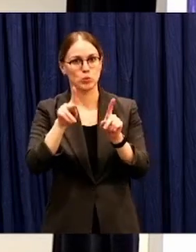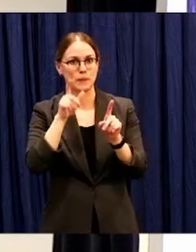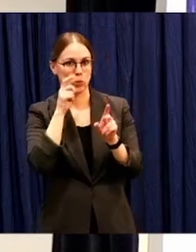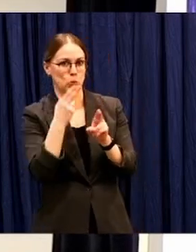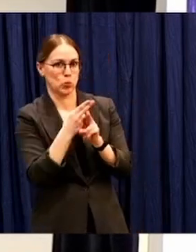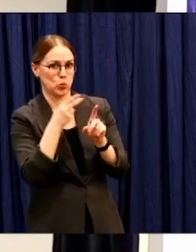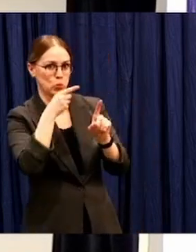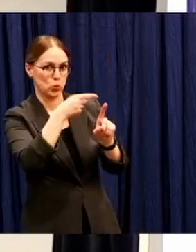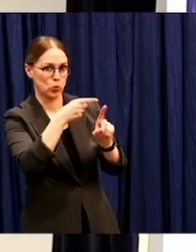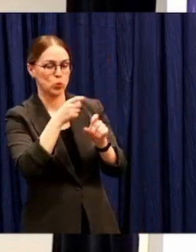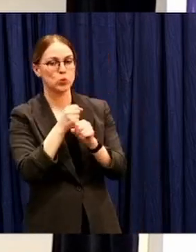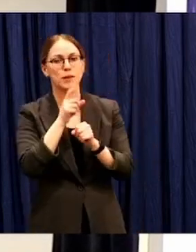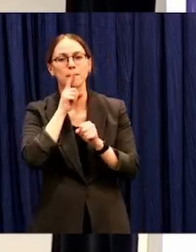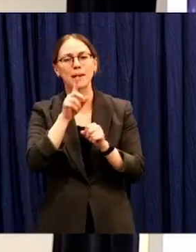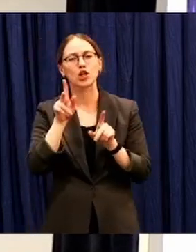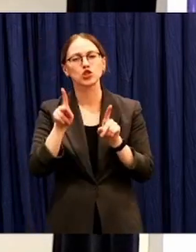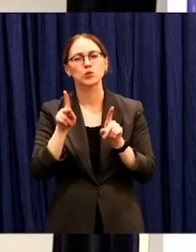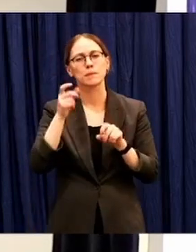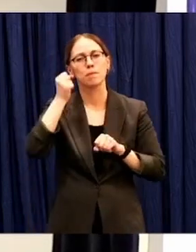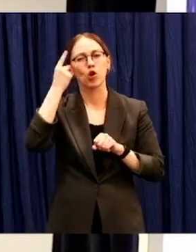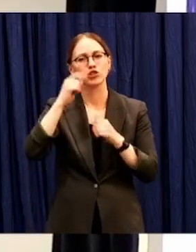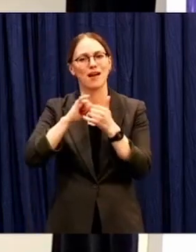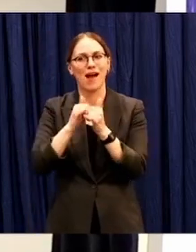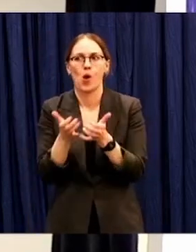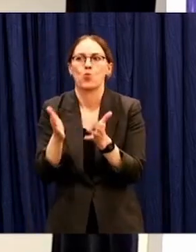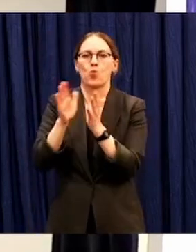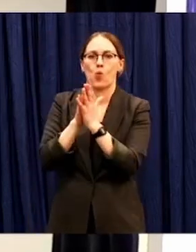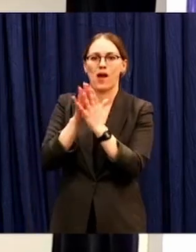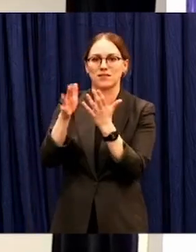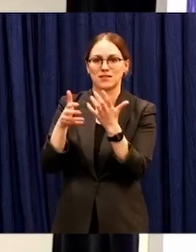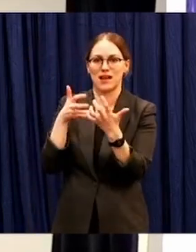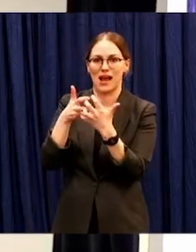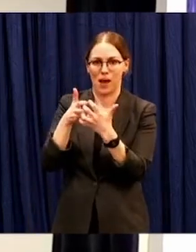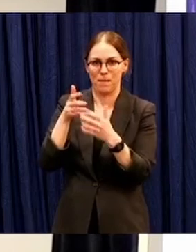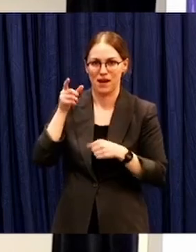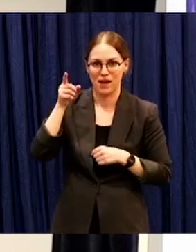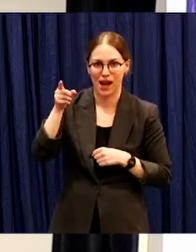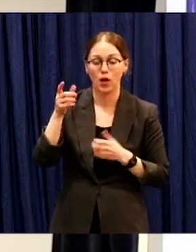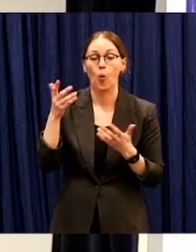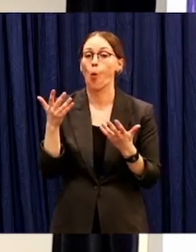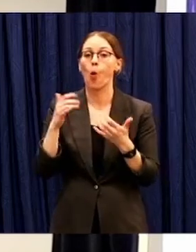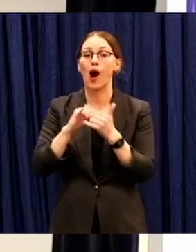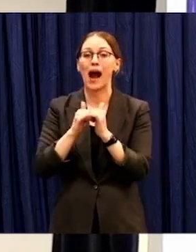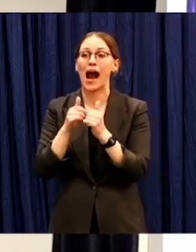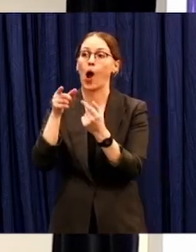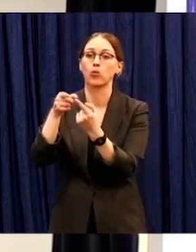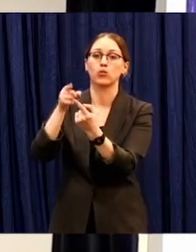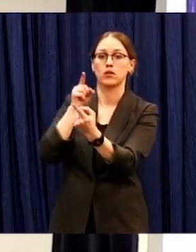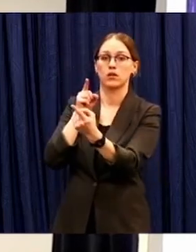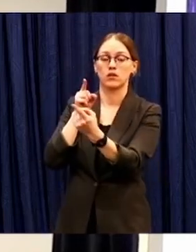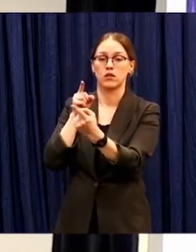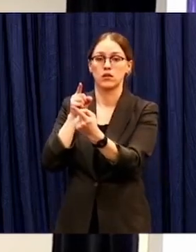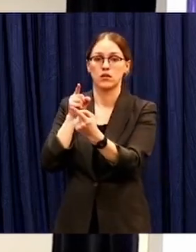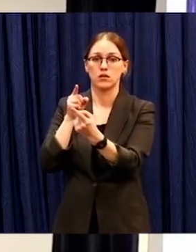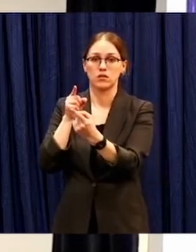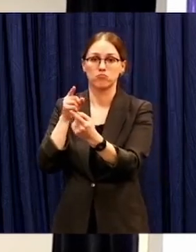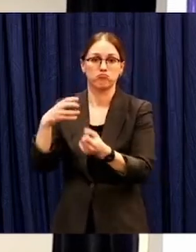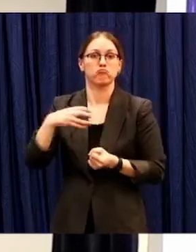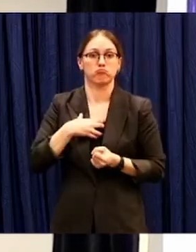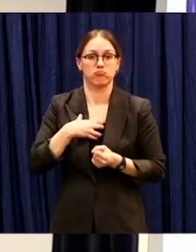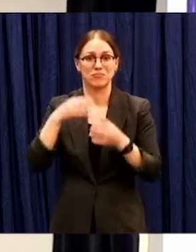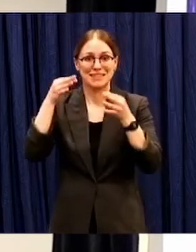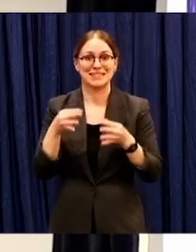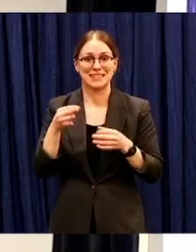should understand how to request a reasonable accommodation or how to appeal decisions to a human reviewer. We see this in